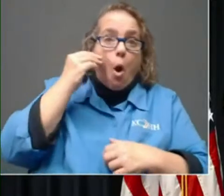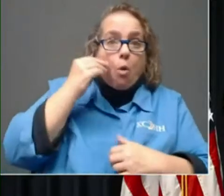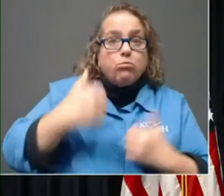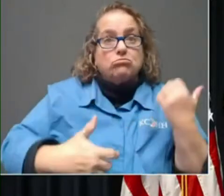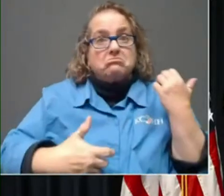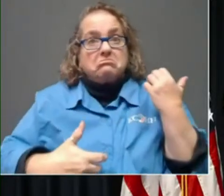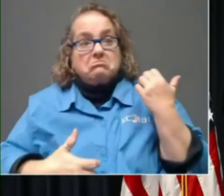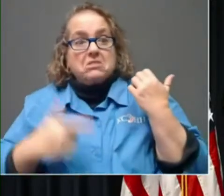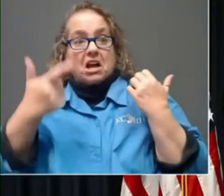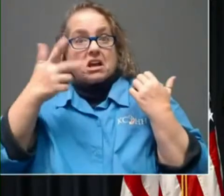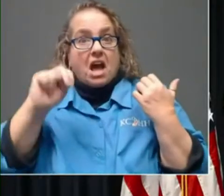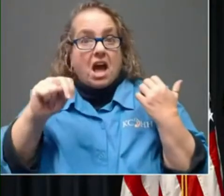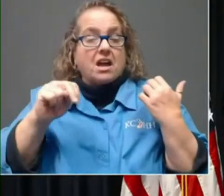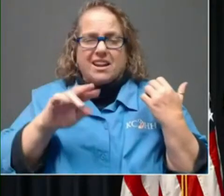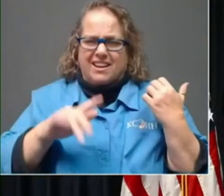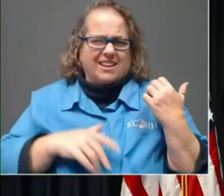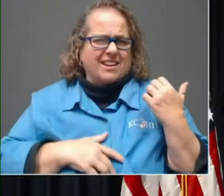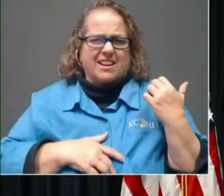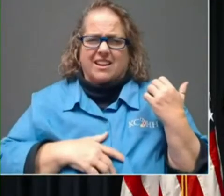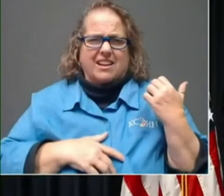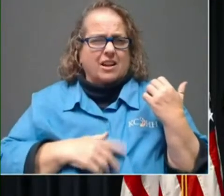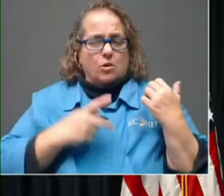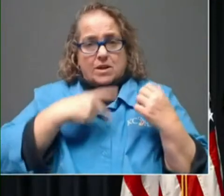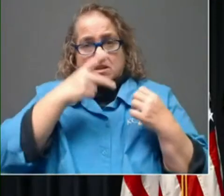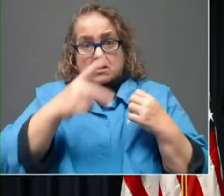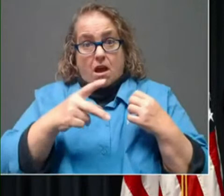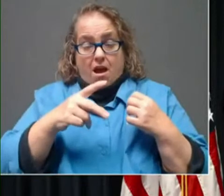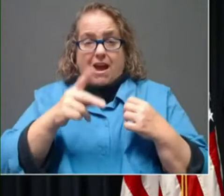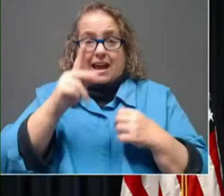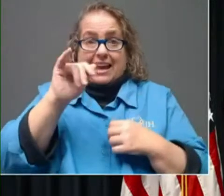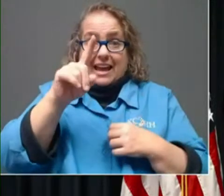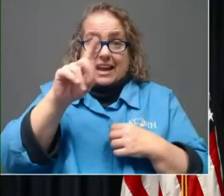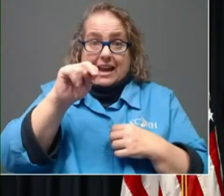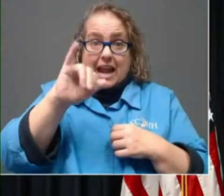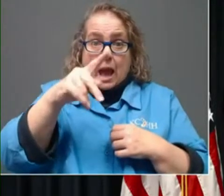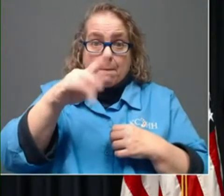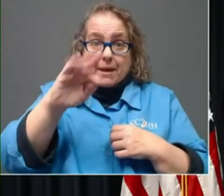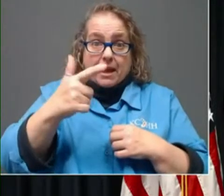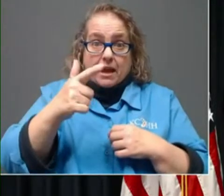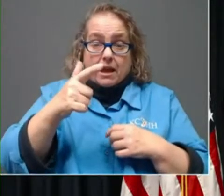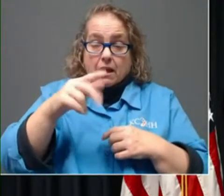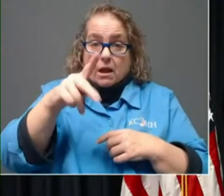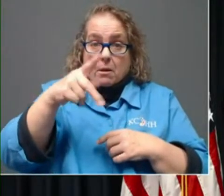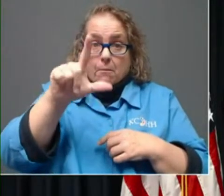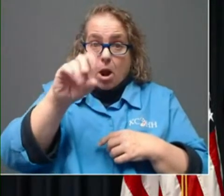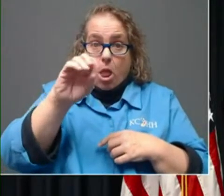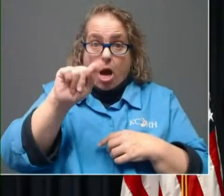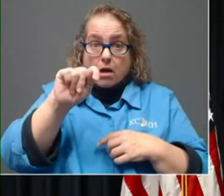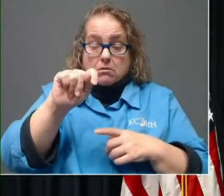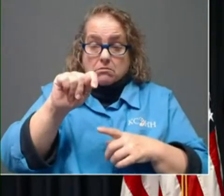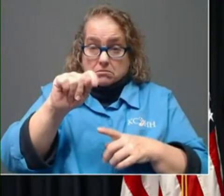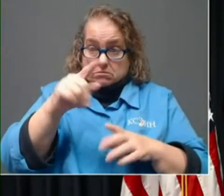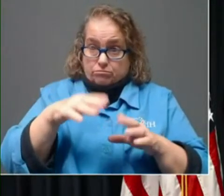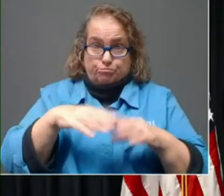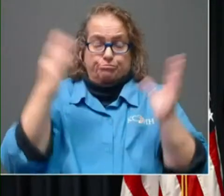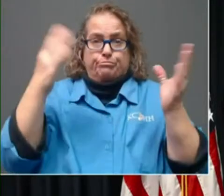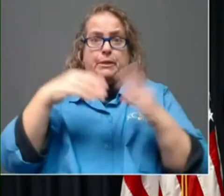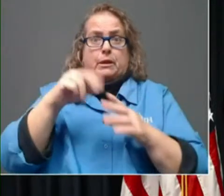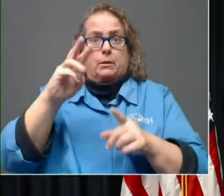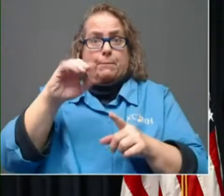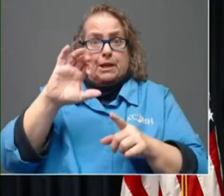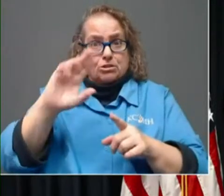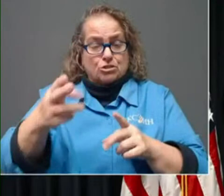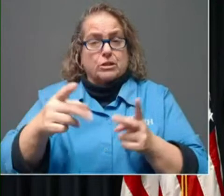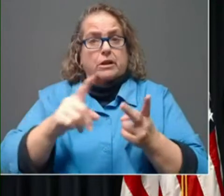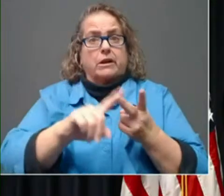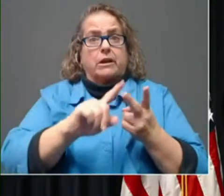capital. We have seen kidnapping plots exposed in Michigan. We've got to acknowledge what it is, domestic terrorists, and we